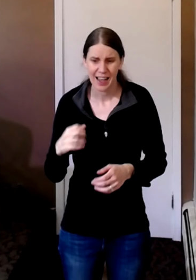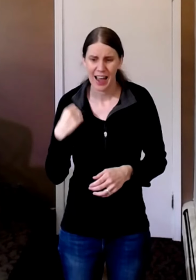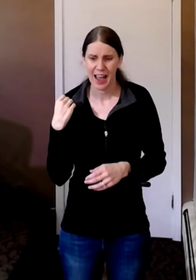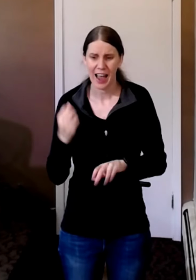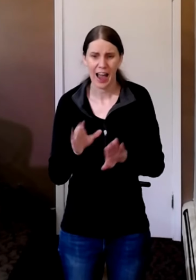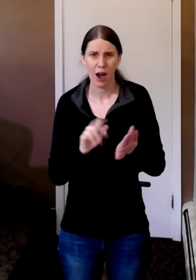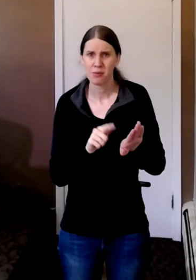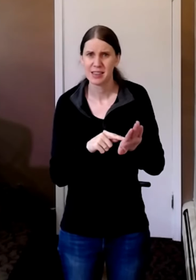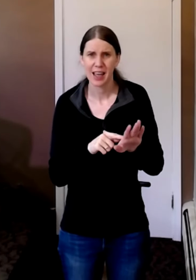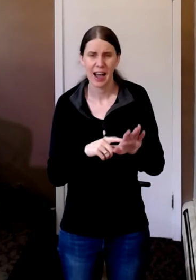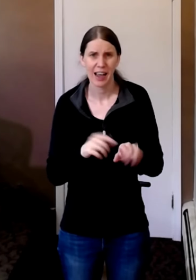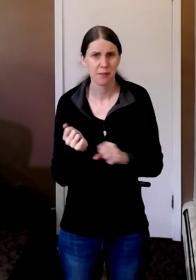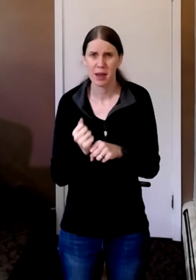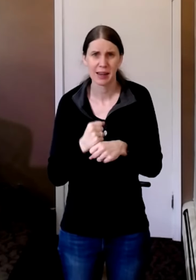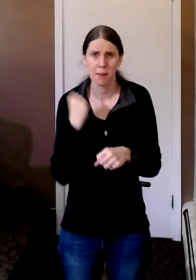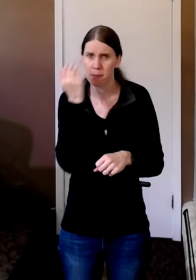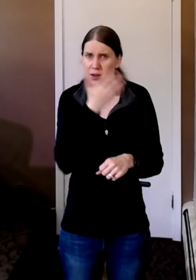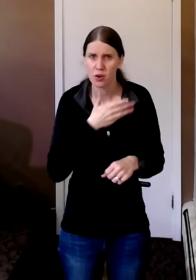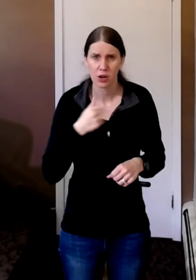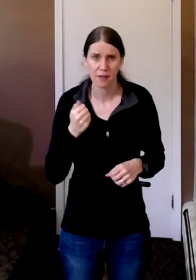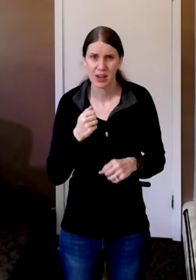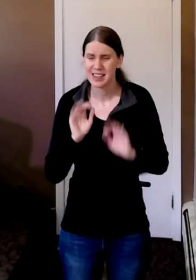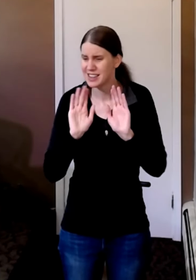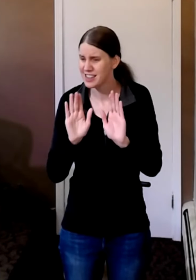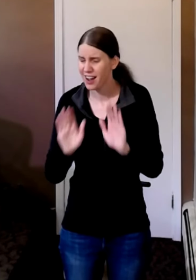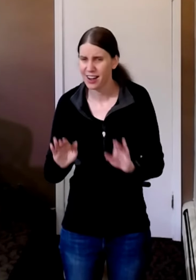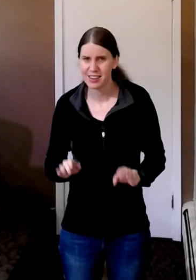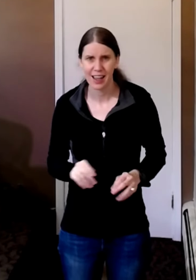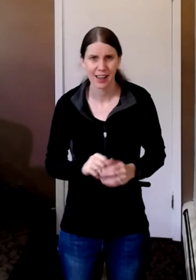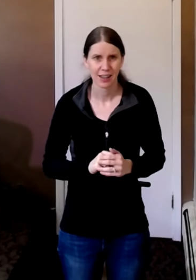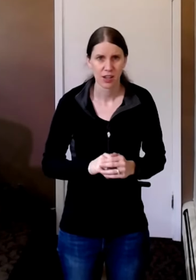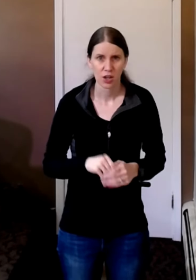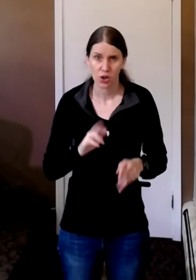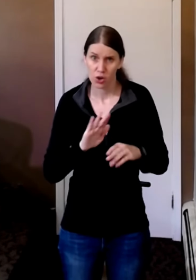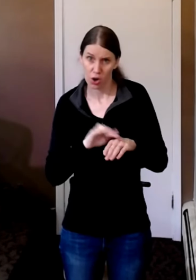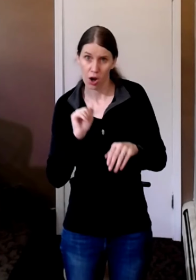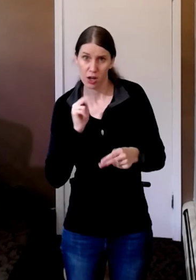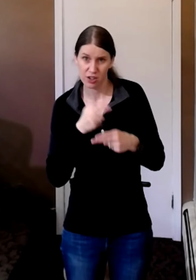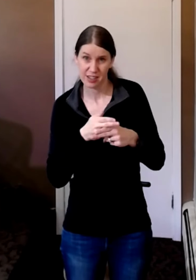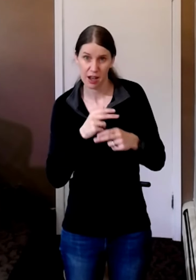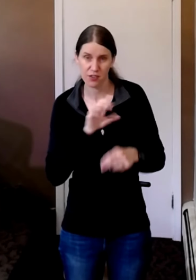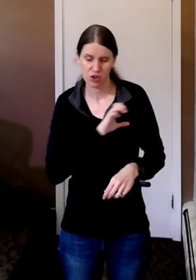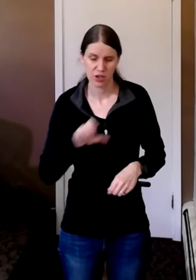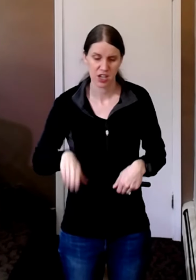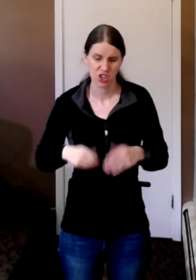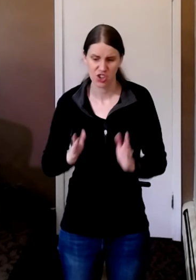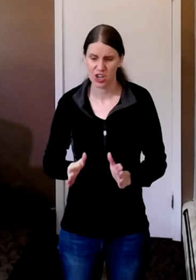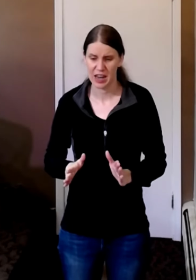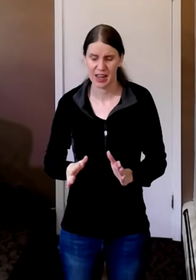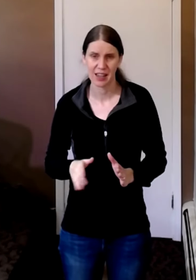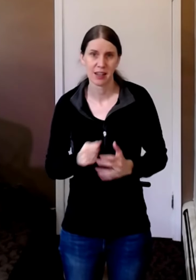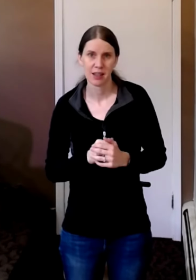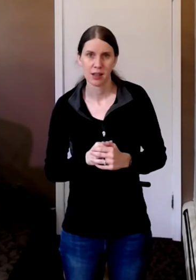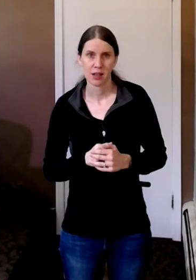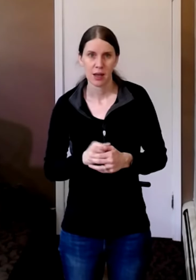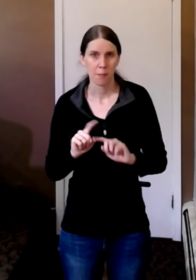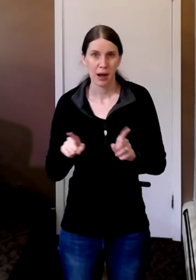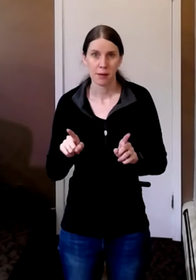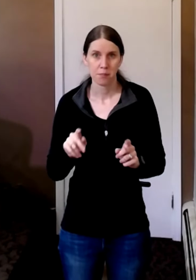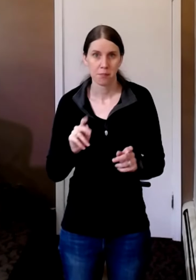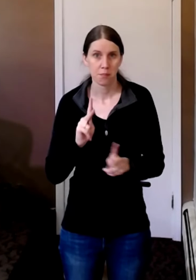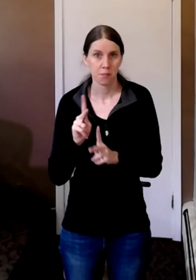as beautiful as you want. You can clean up for Sunday. You can even call yourself a Christian, wear a cross around your neck and do all those things.